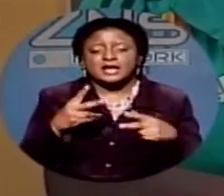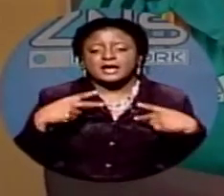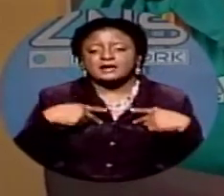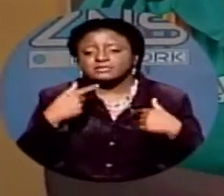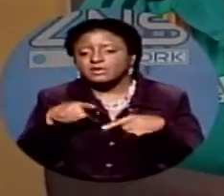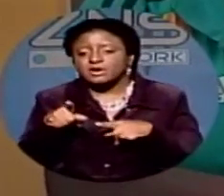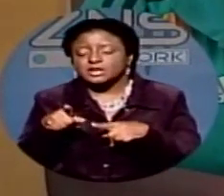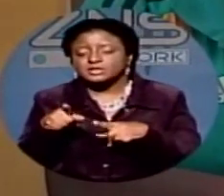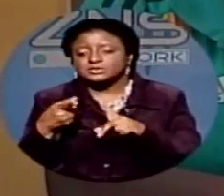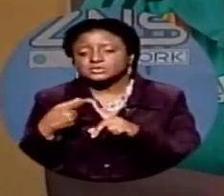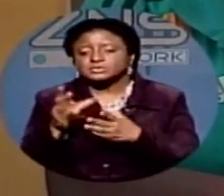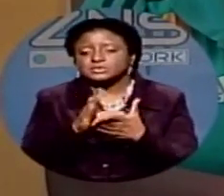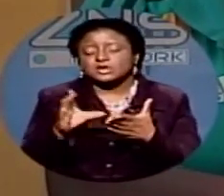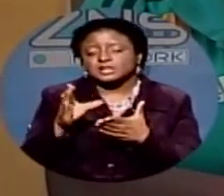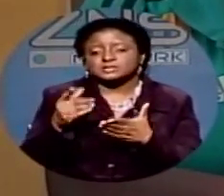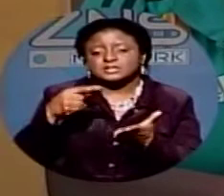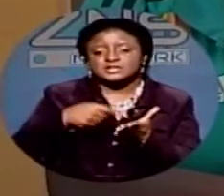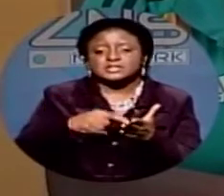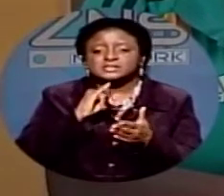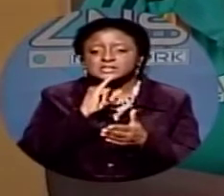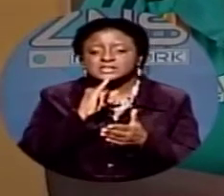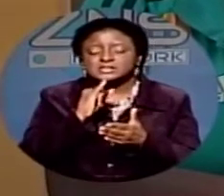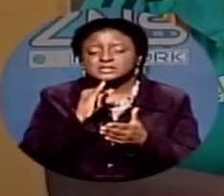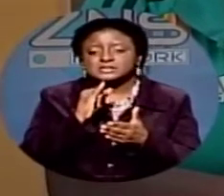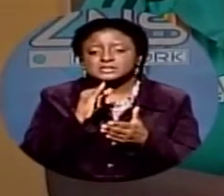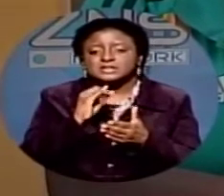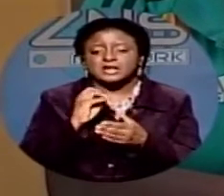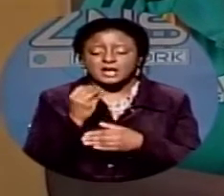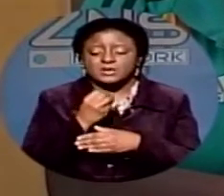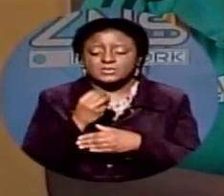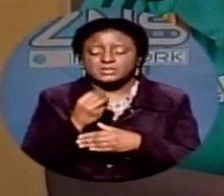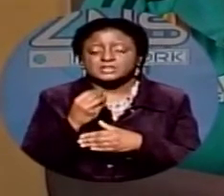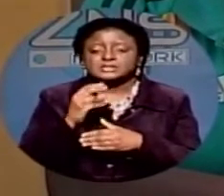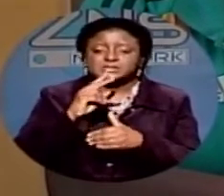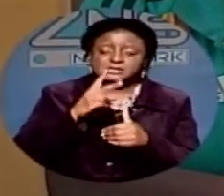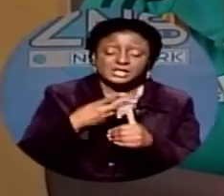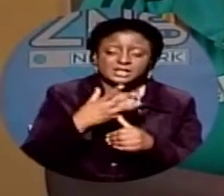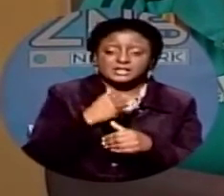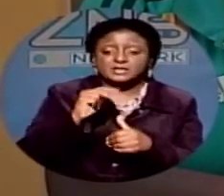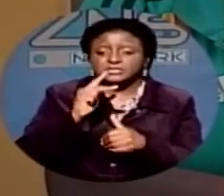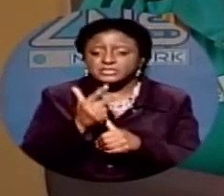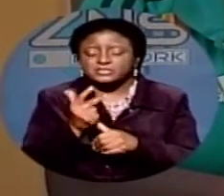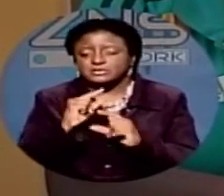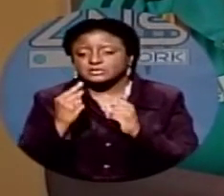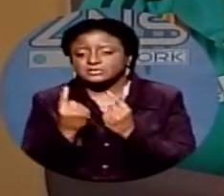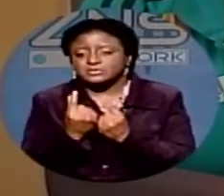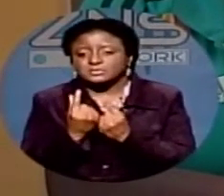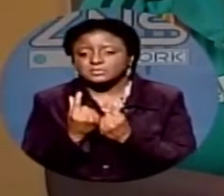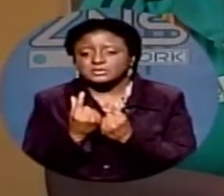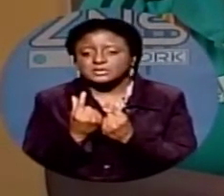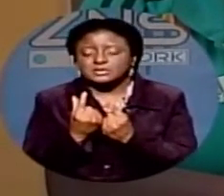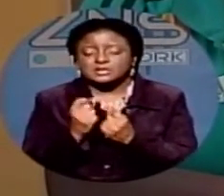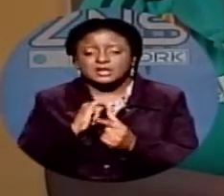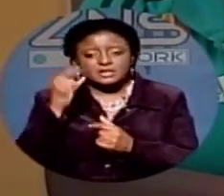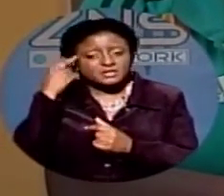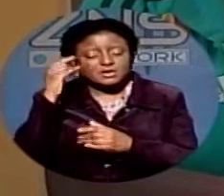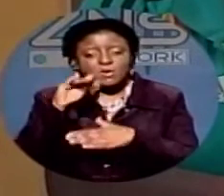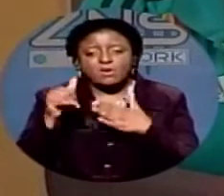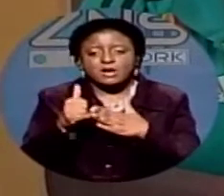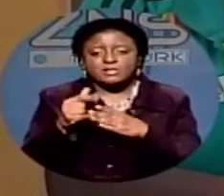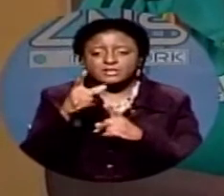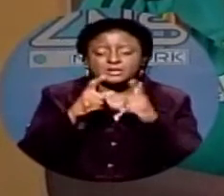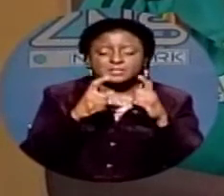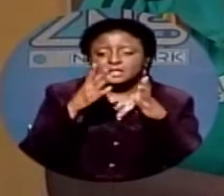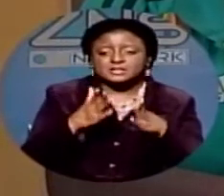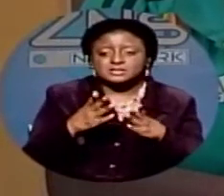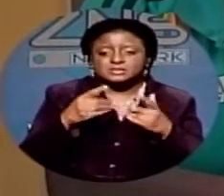so this is like our second and third stream, and they were very competitive. I think all of the competitors reached to the